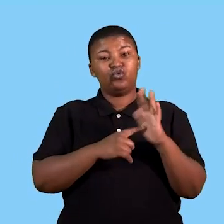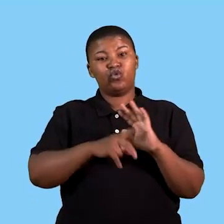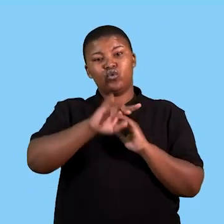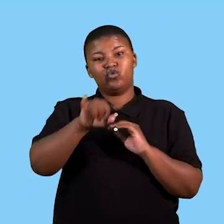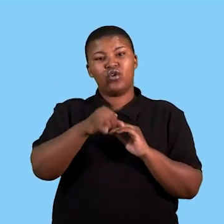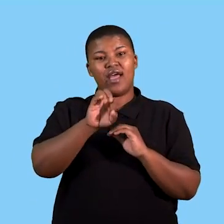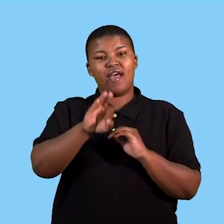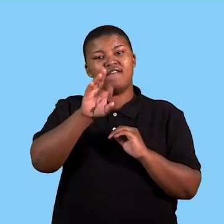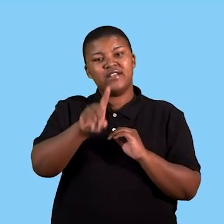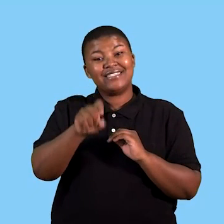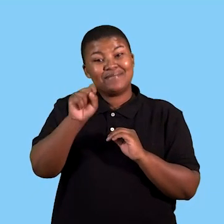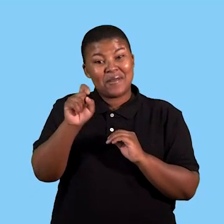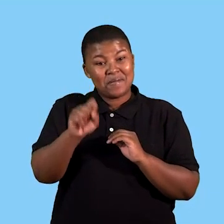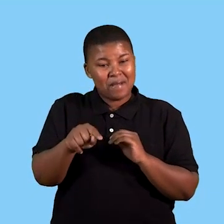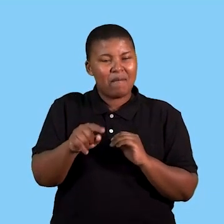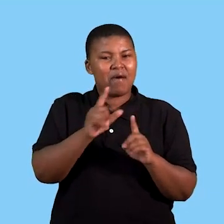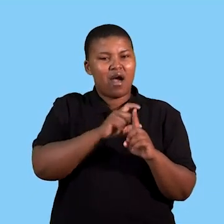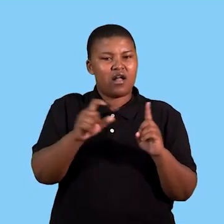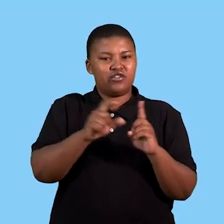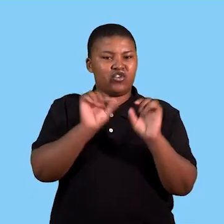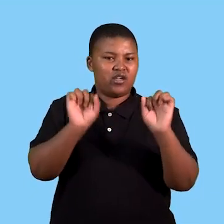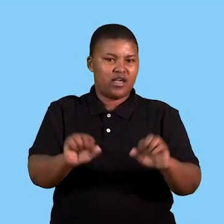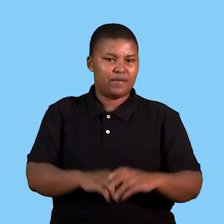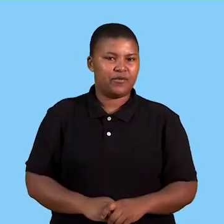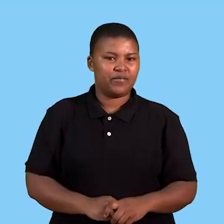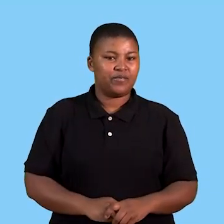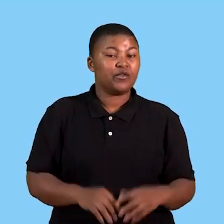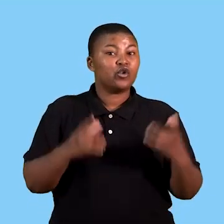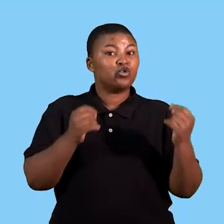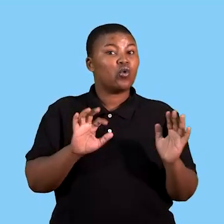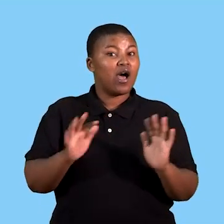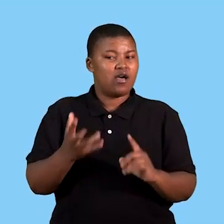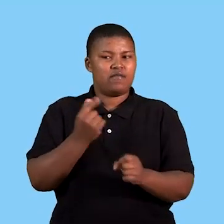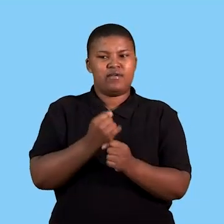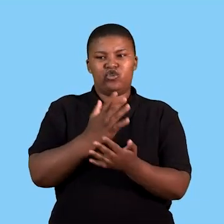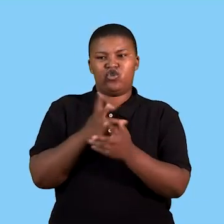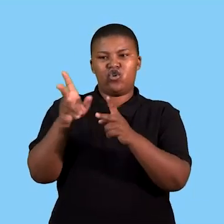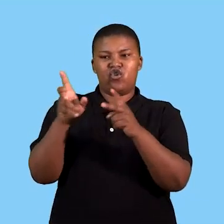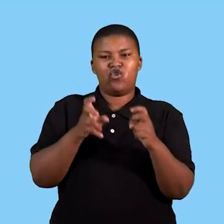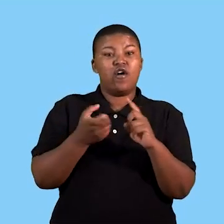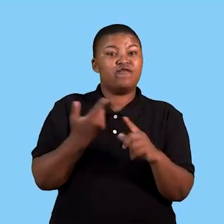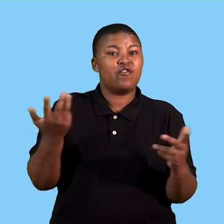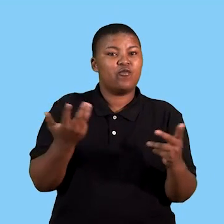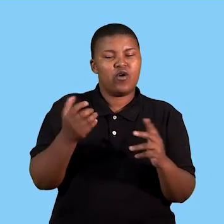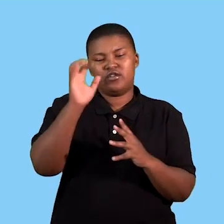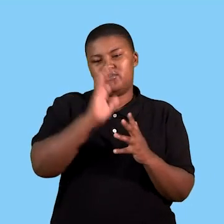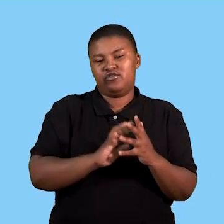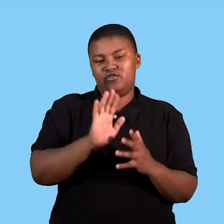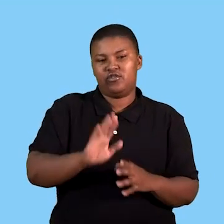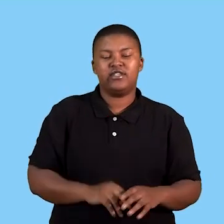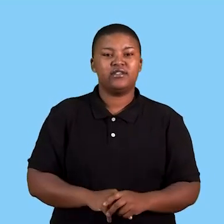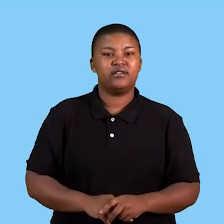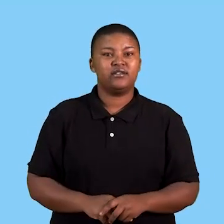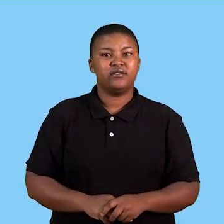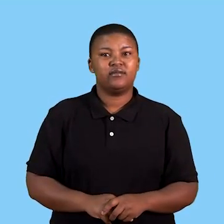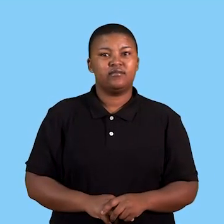JFD's organizational culture. And how are we going to do that? We are going to do that by quoting from the scenario.